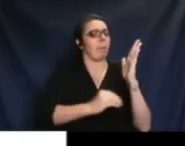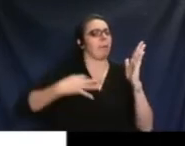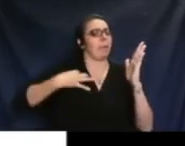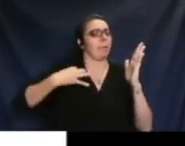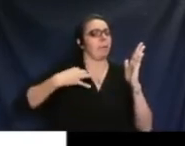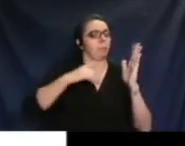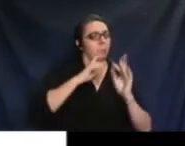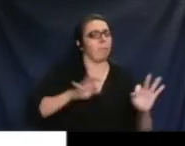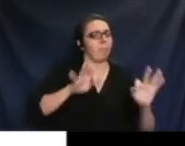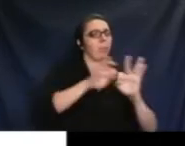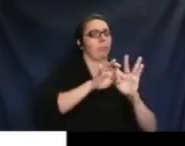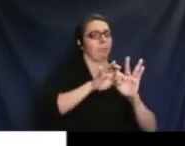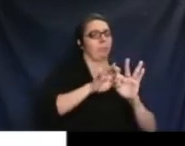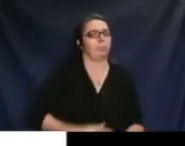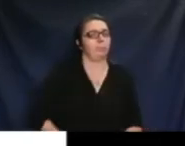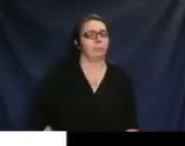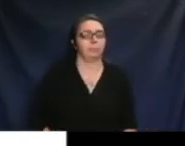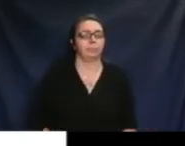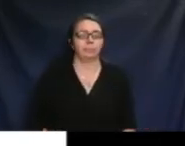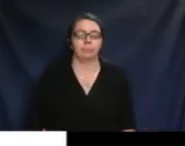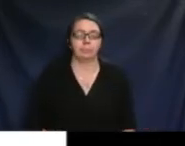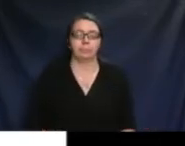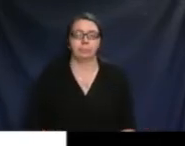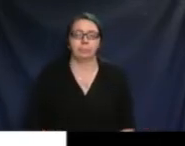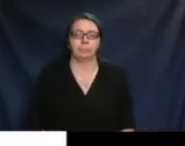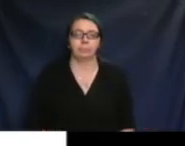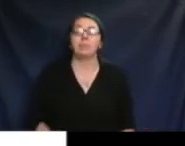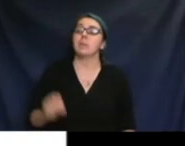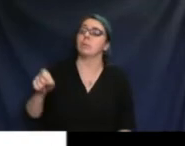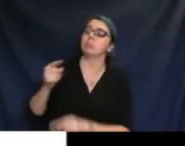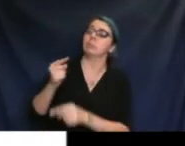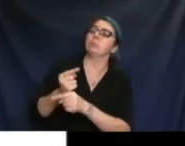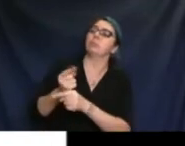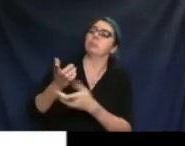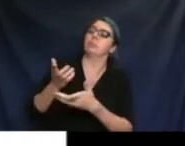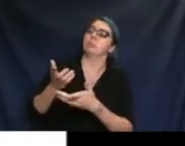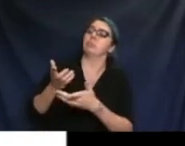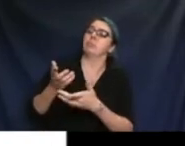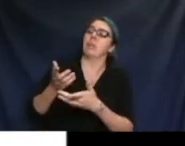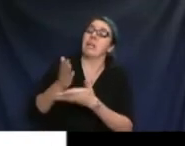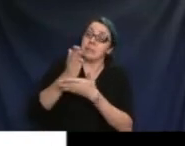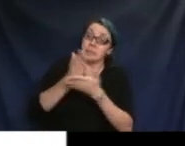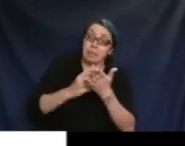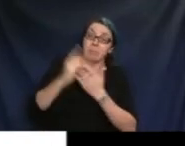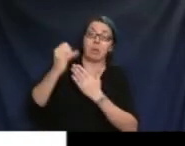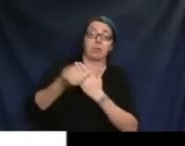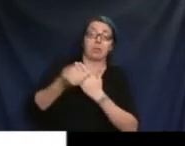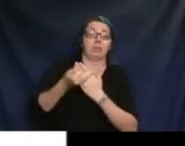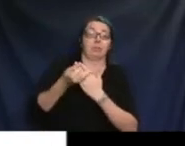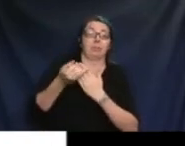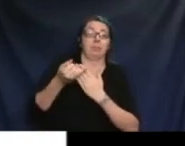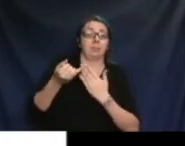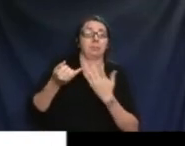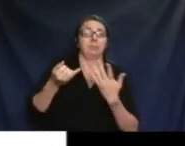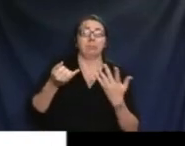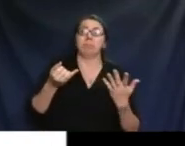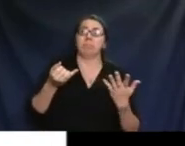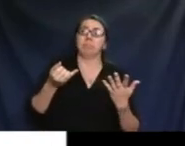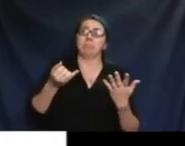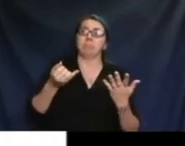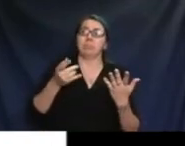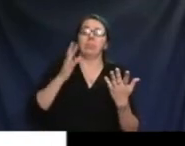Awesome. Yes, and that goes back to what I was saying about site as well. There will be some projects that are tied specifically